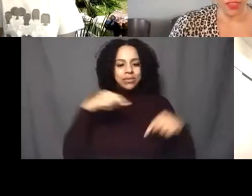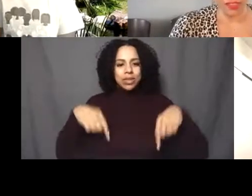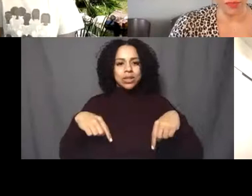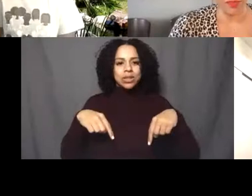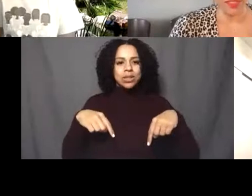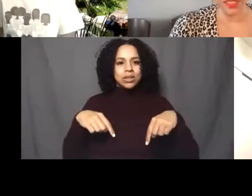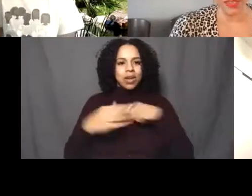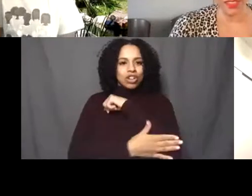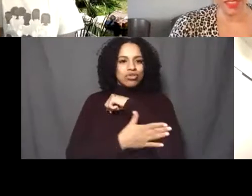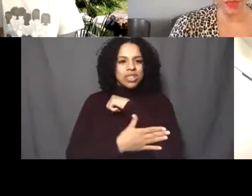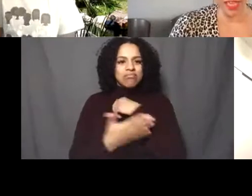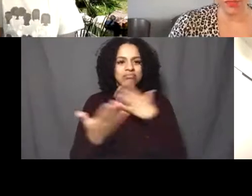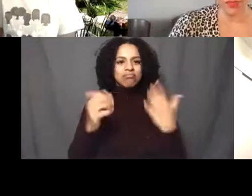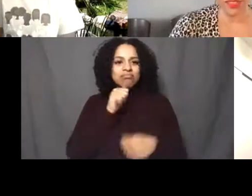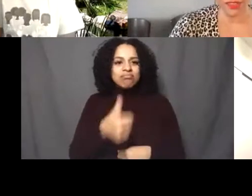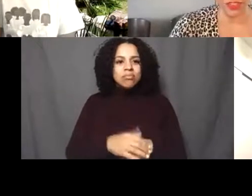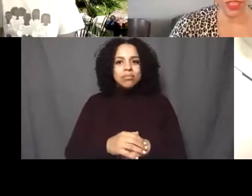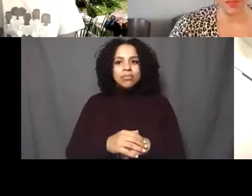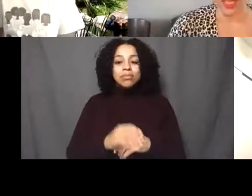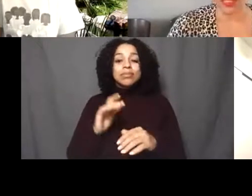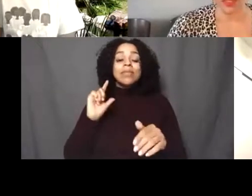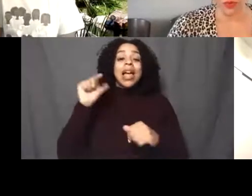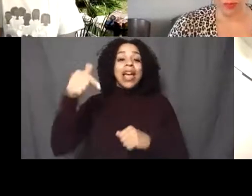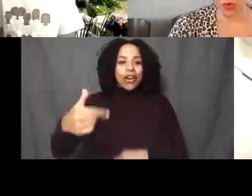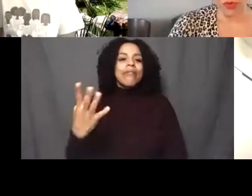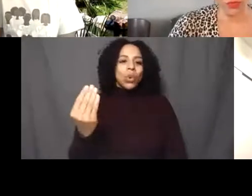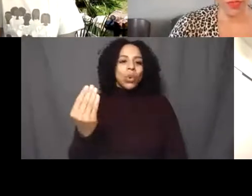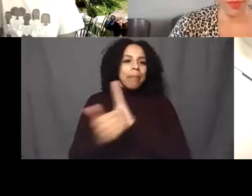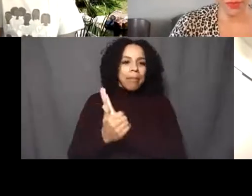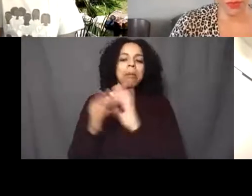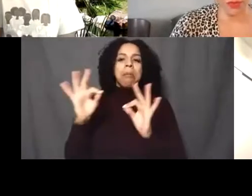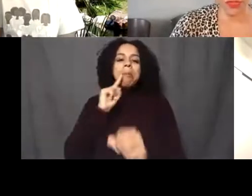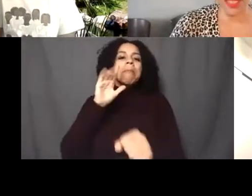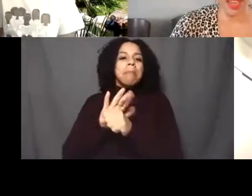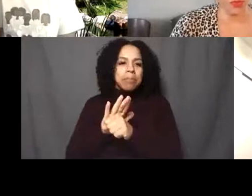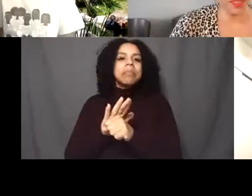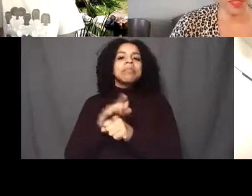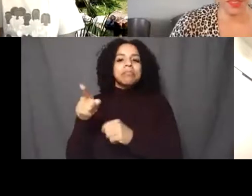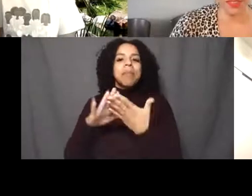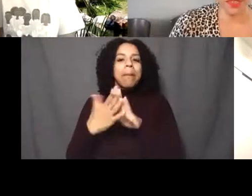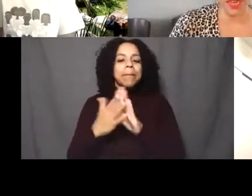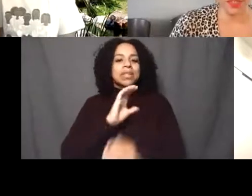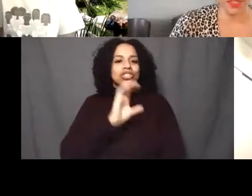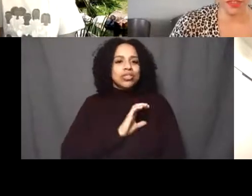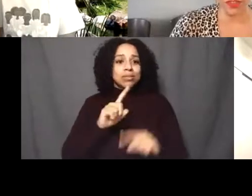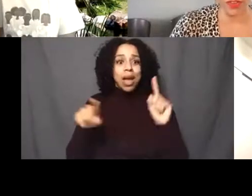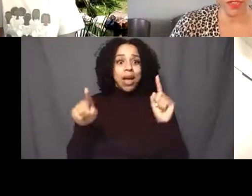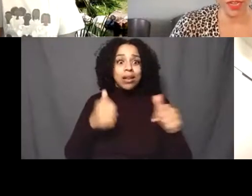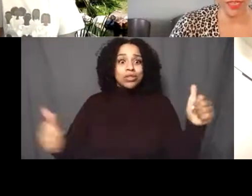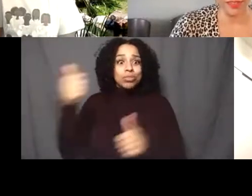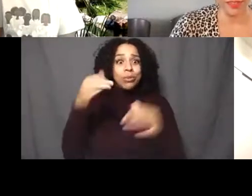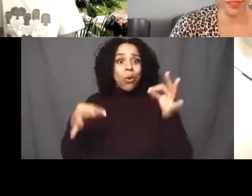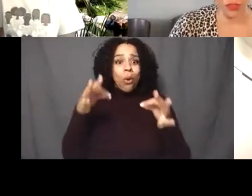took the 14th Amendment to guarantee Black people citizenship. The Supreme Court ruled that Black people could never be citizens of the United States,